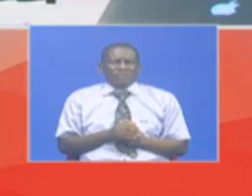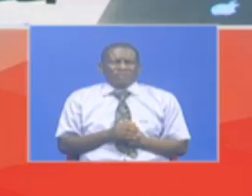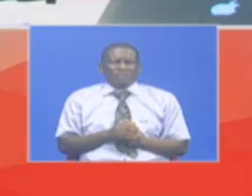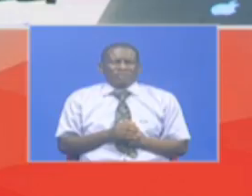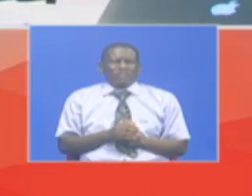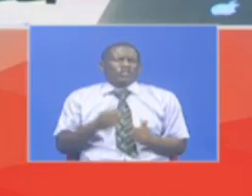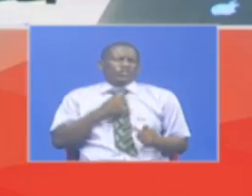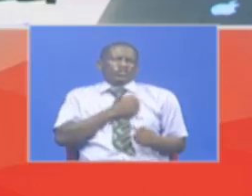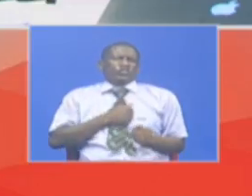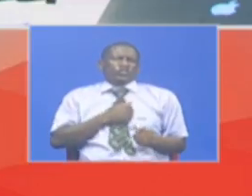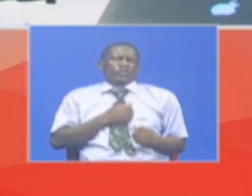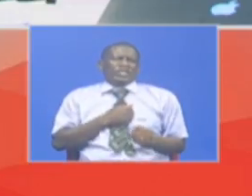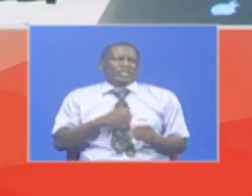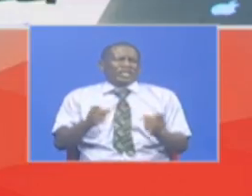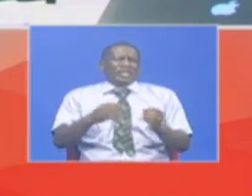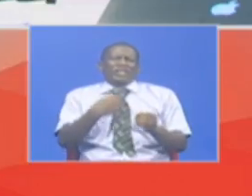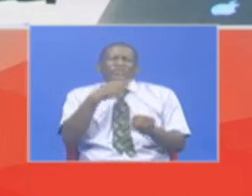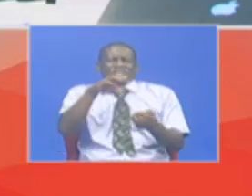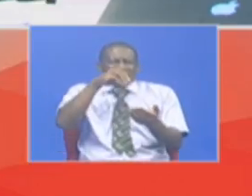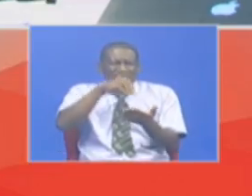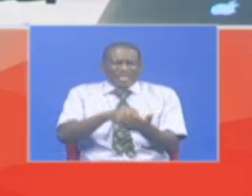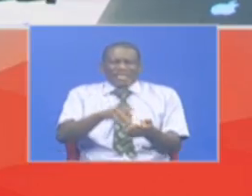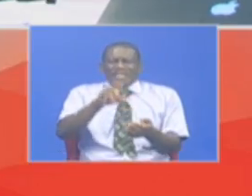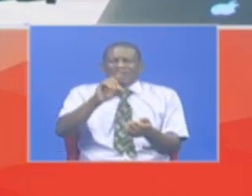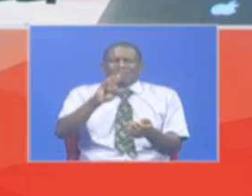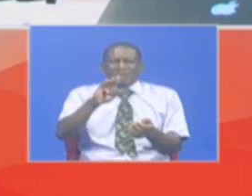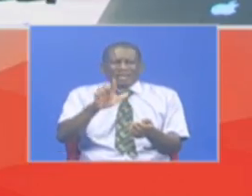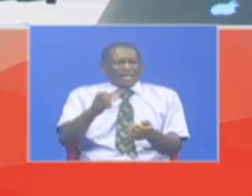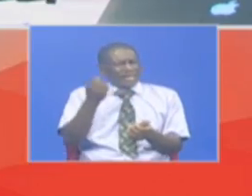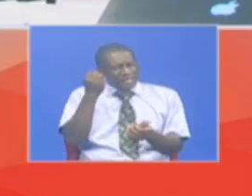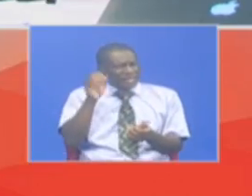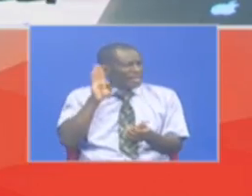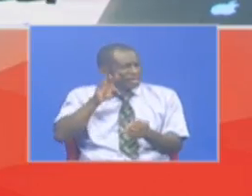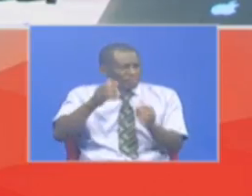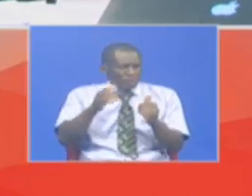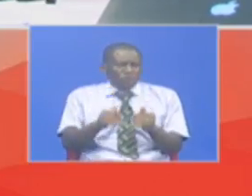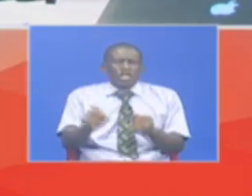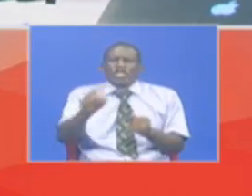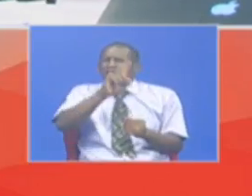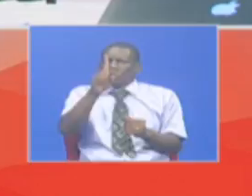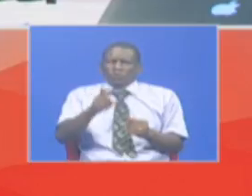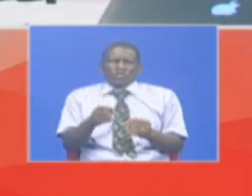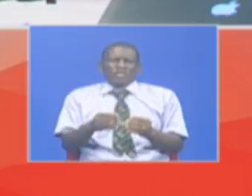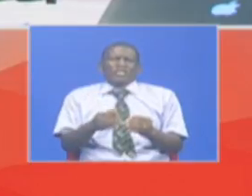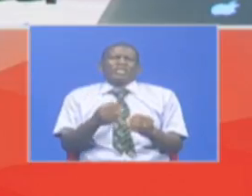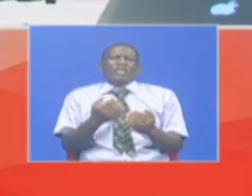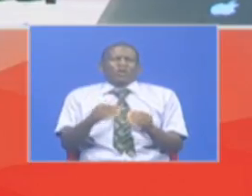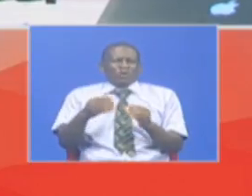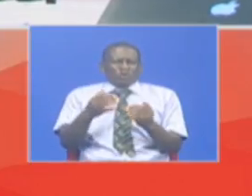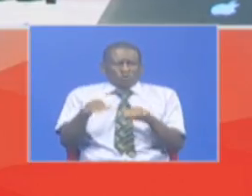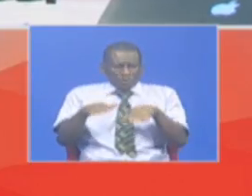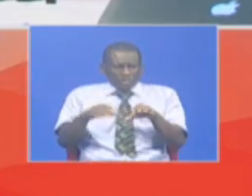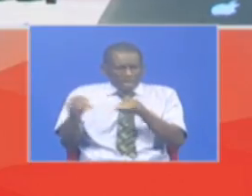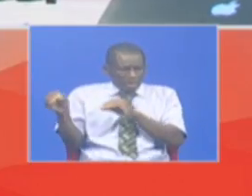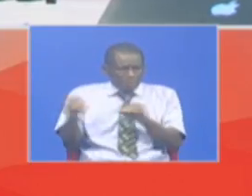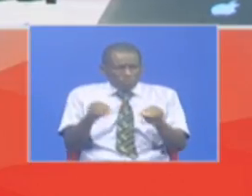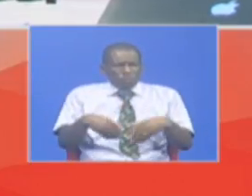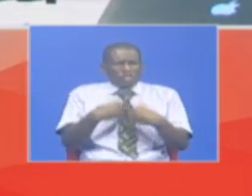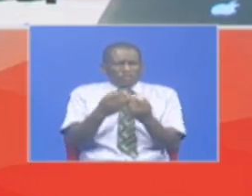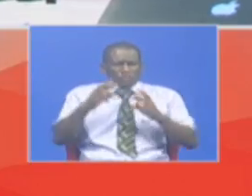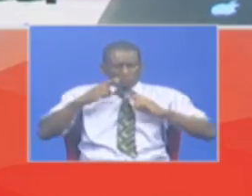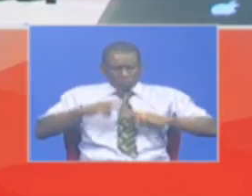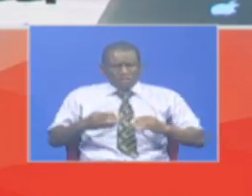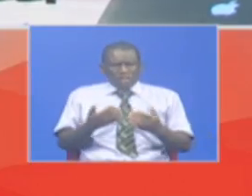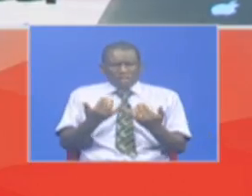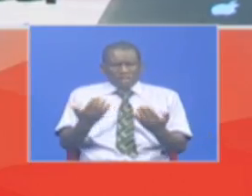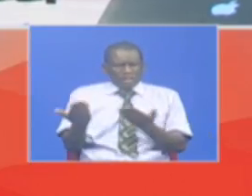Sorry, could you say that again, Debal? I didn't get you. Yeah, the question I'm asking, let me cross over now to give you a bit of a break, and I cross over